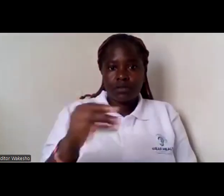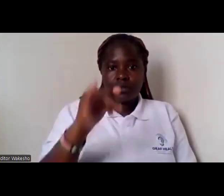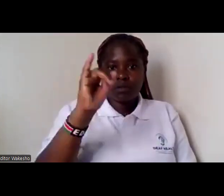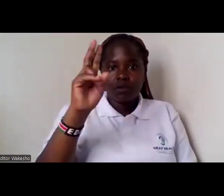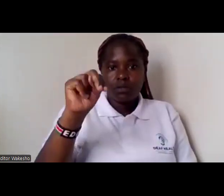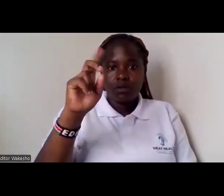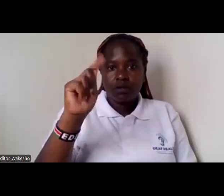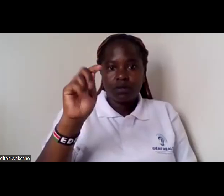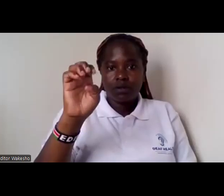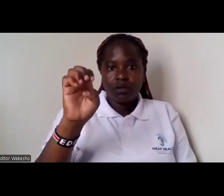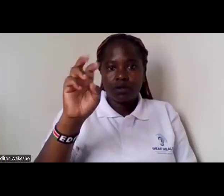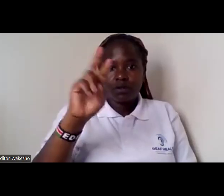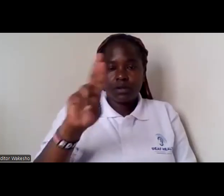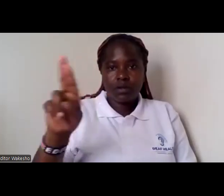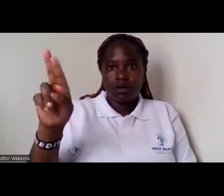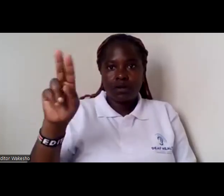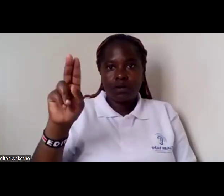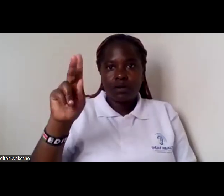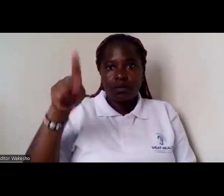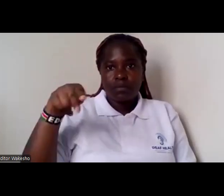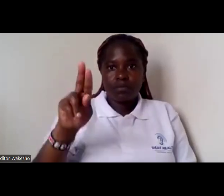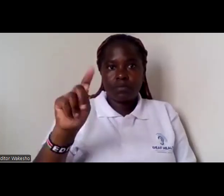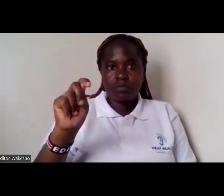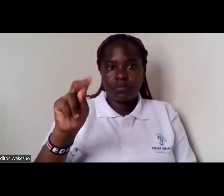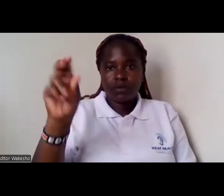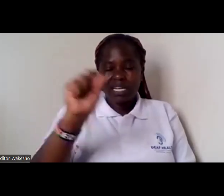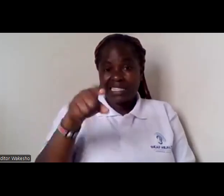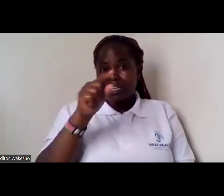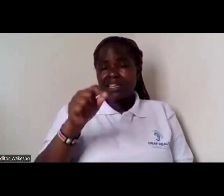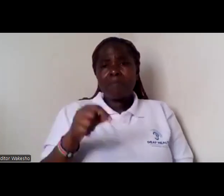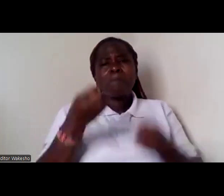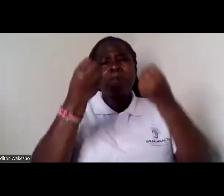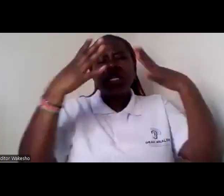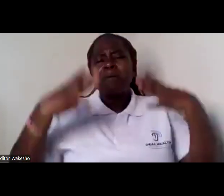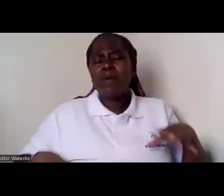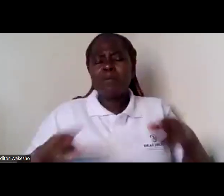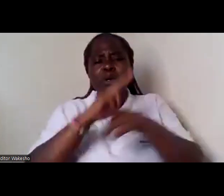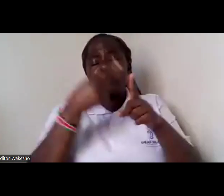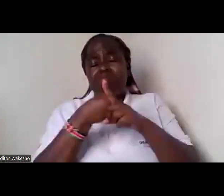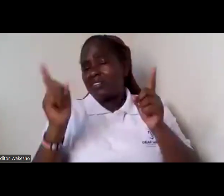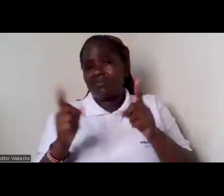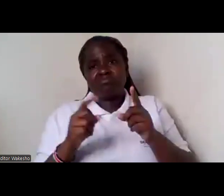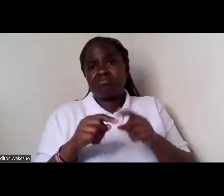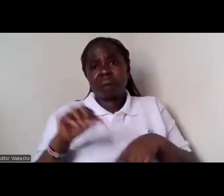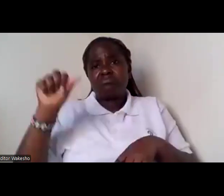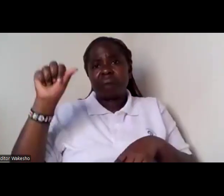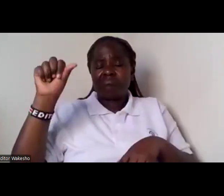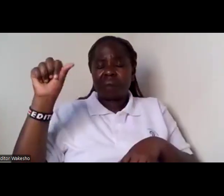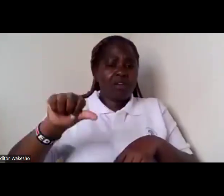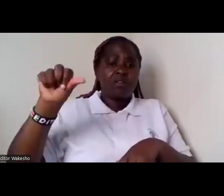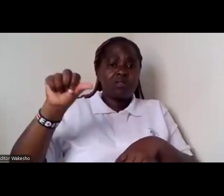very popular, but has a very high failure method. Coitus interruptus it was even practiced